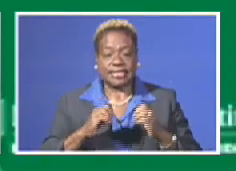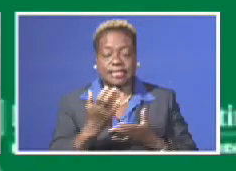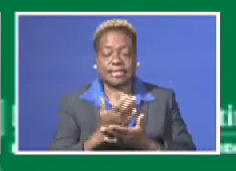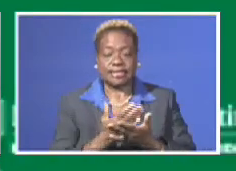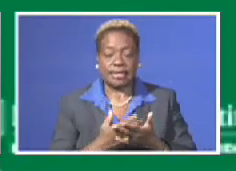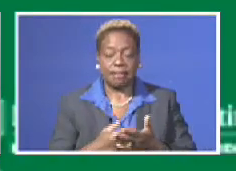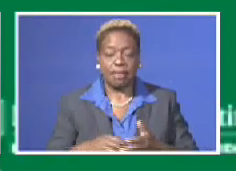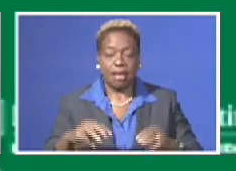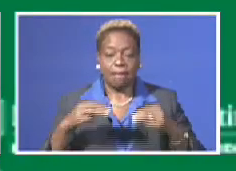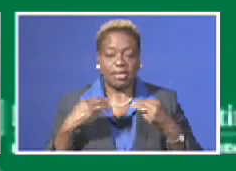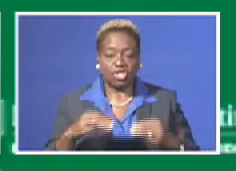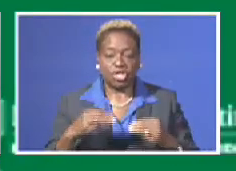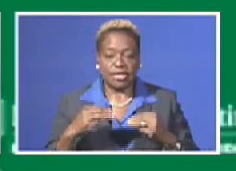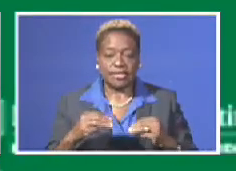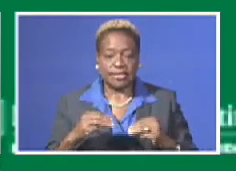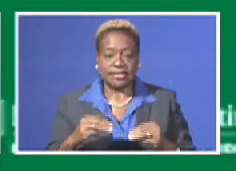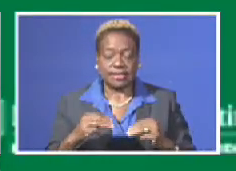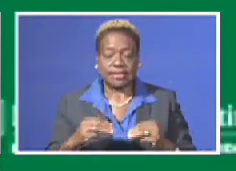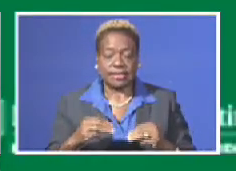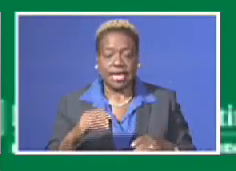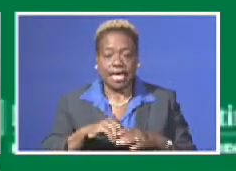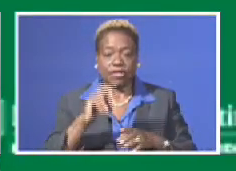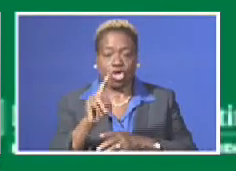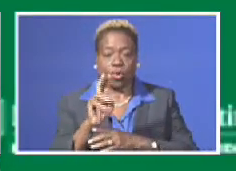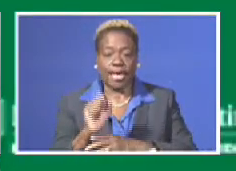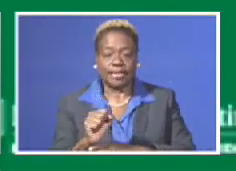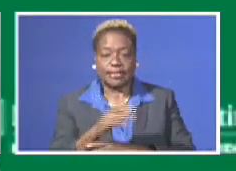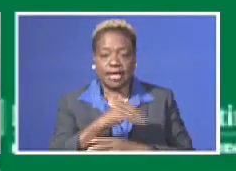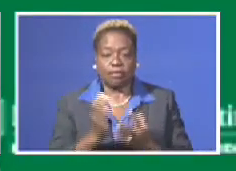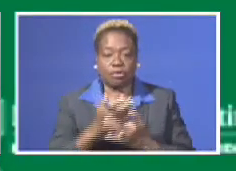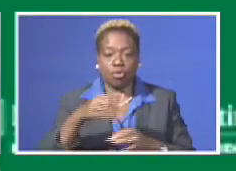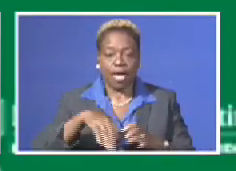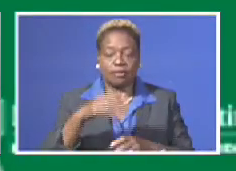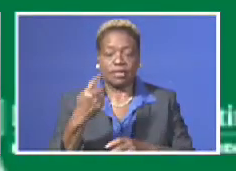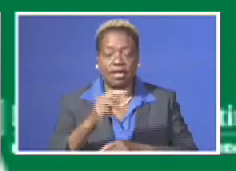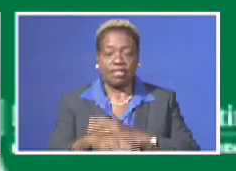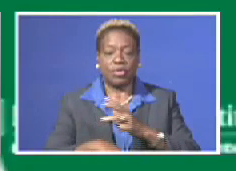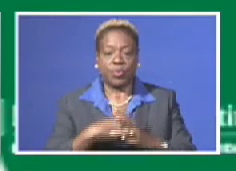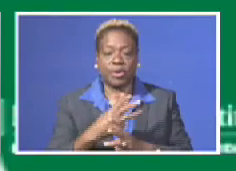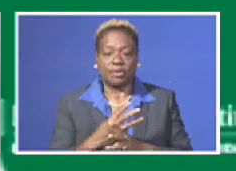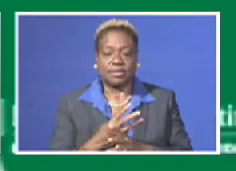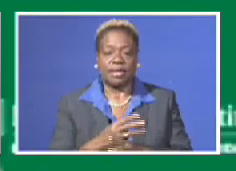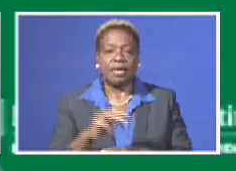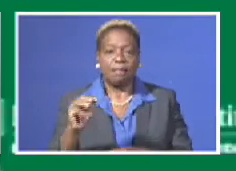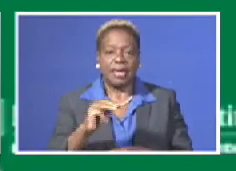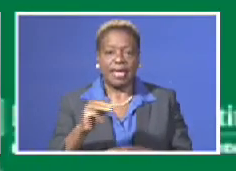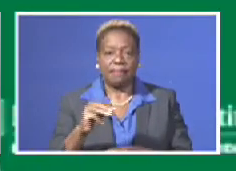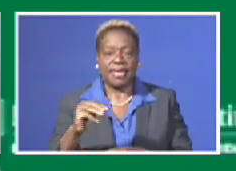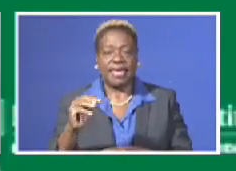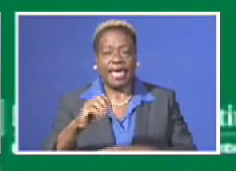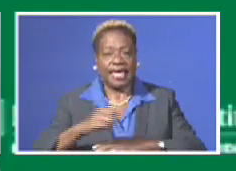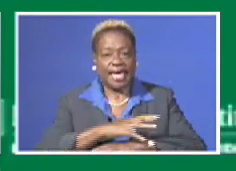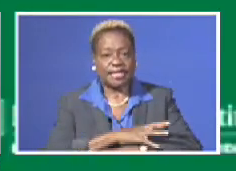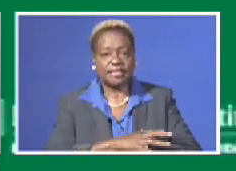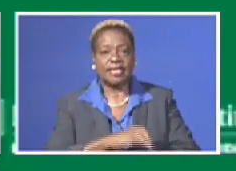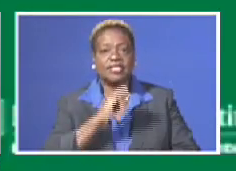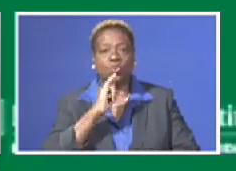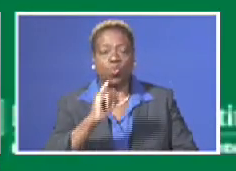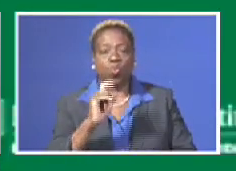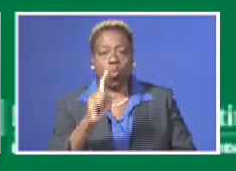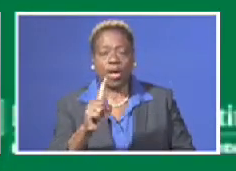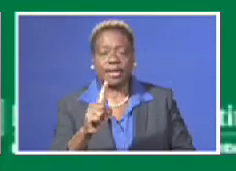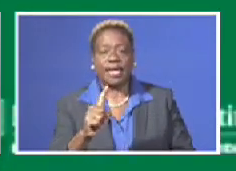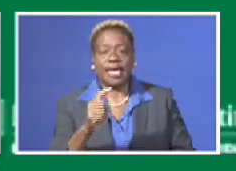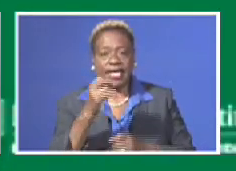select centers in the United States and throughout the world. Miami Cancer Institute is one institution that was a pioneer in